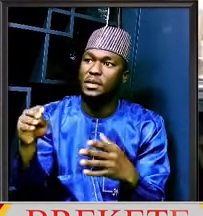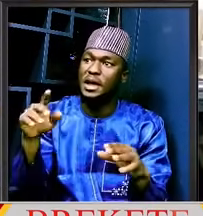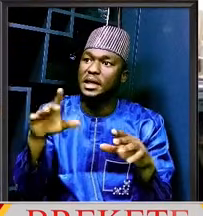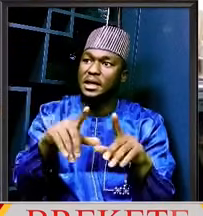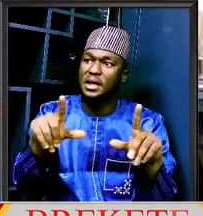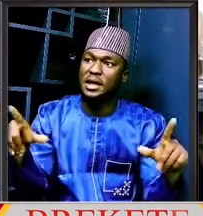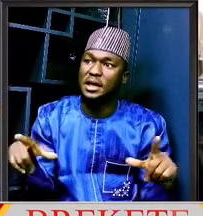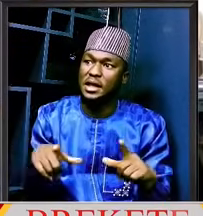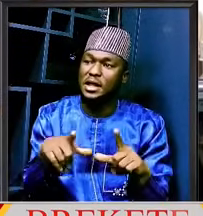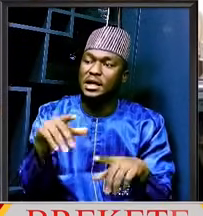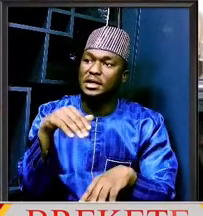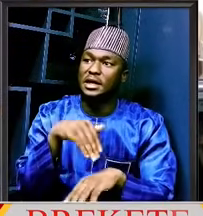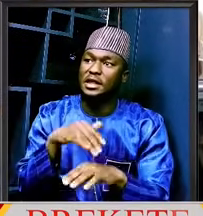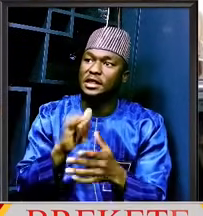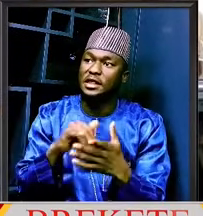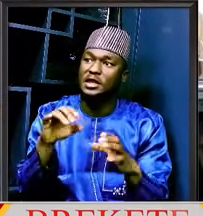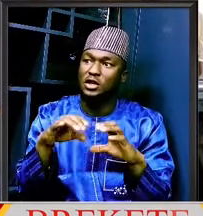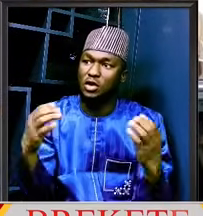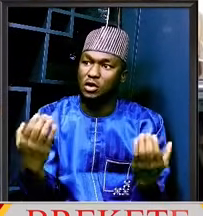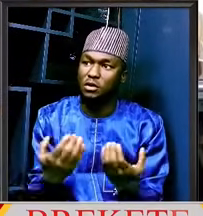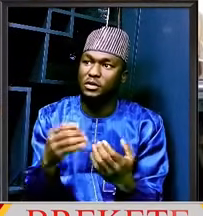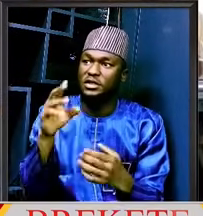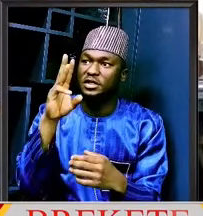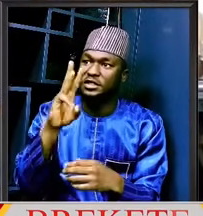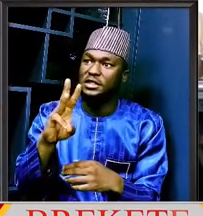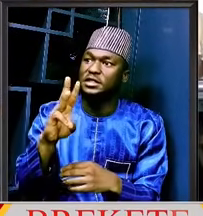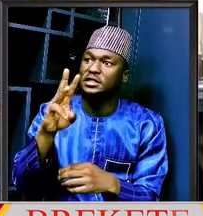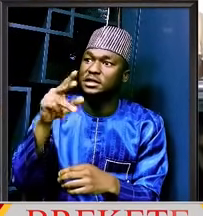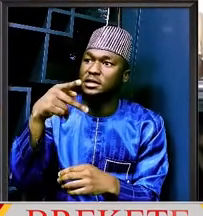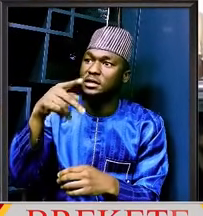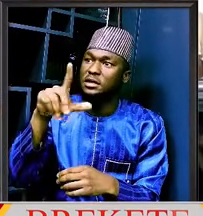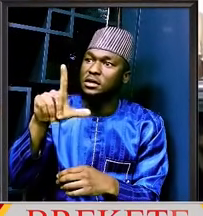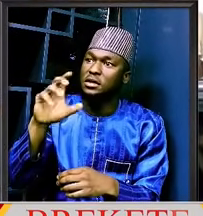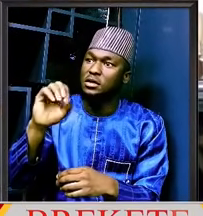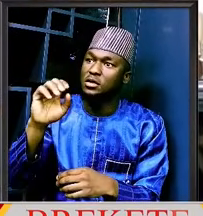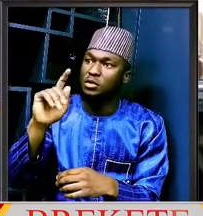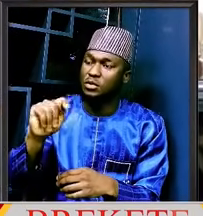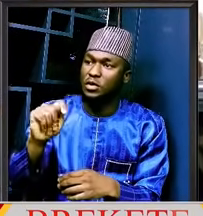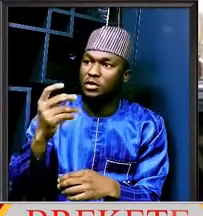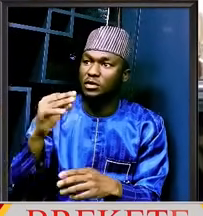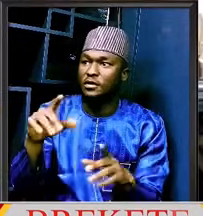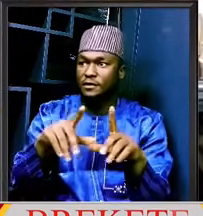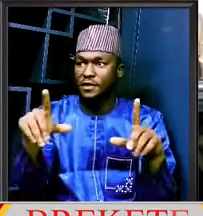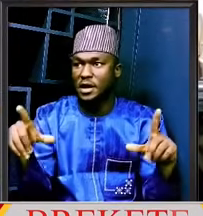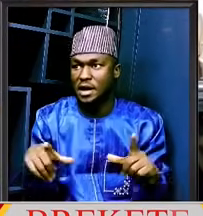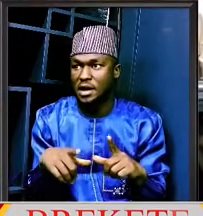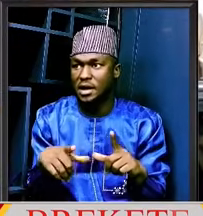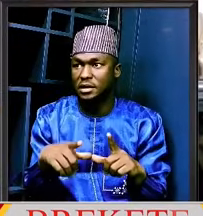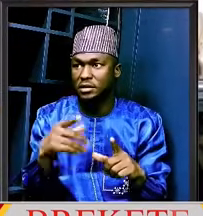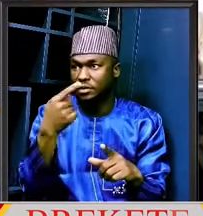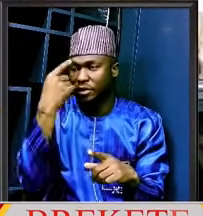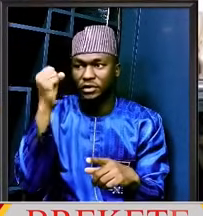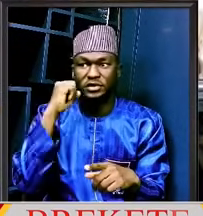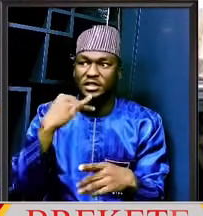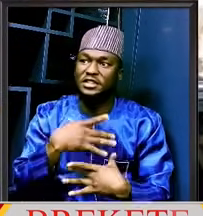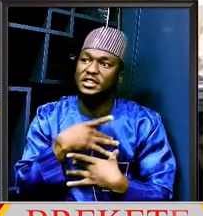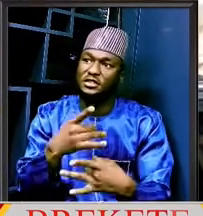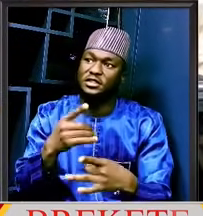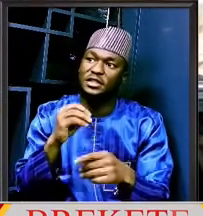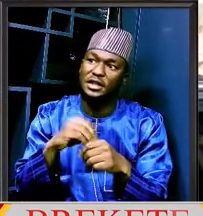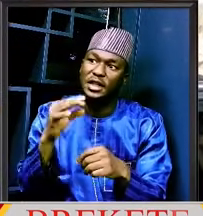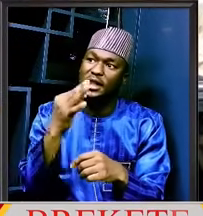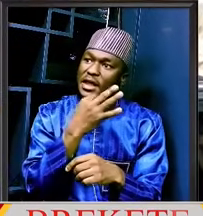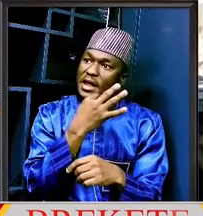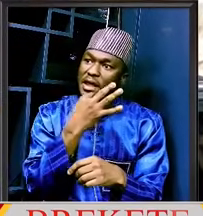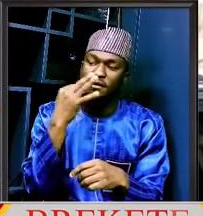the Akahadi community, 6 plots of land. She wanted a very big plot because she's interested in farming. You know, Benue